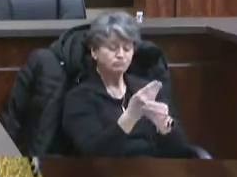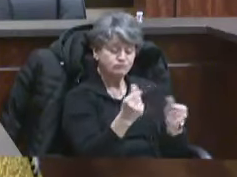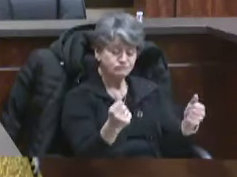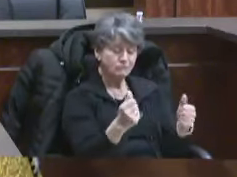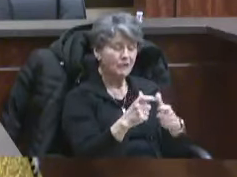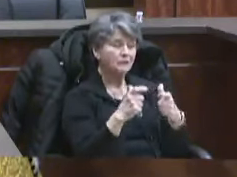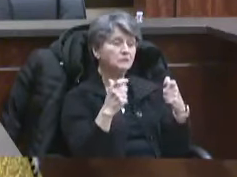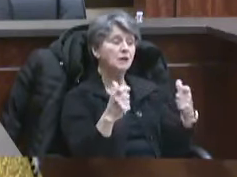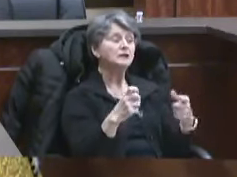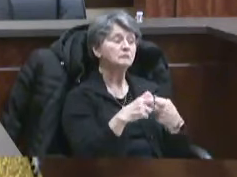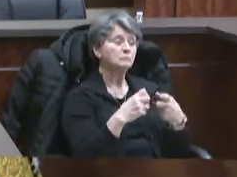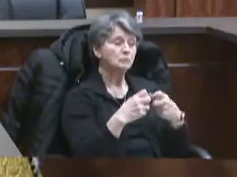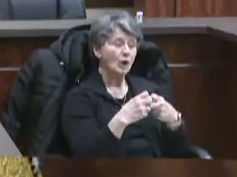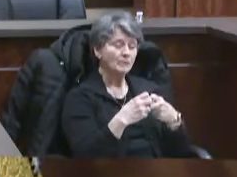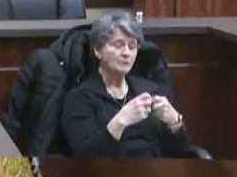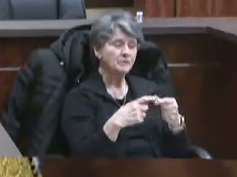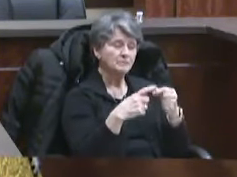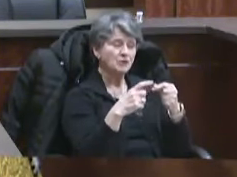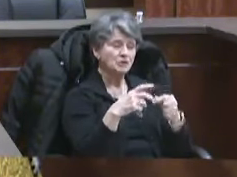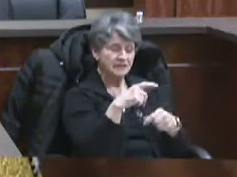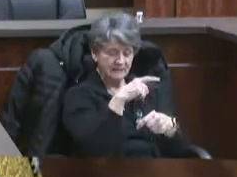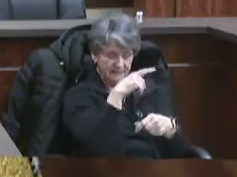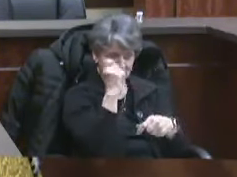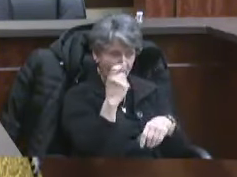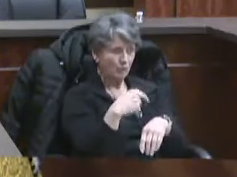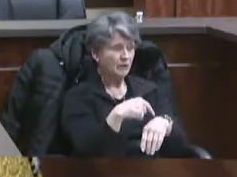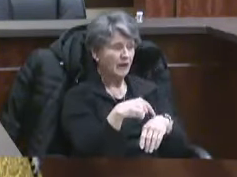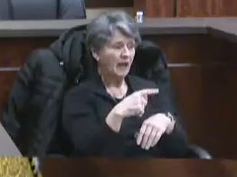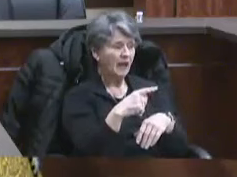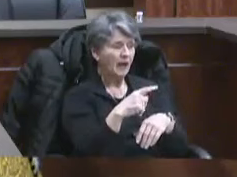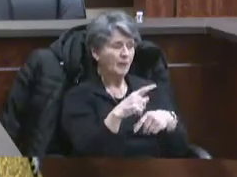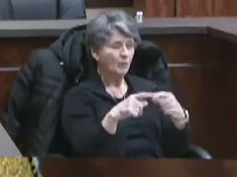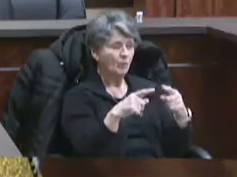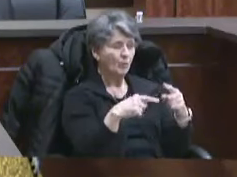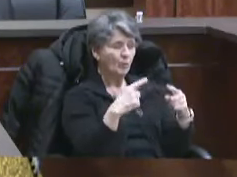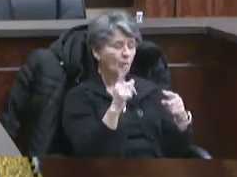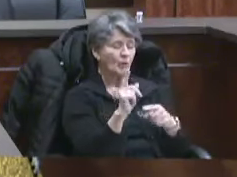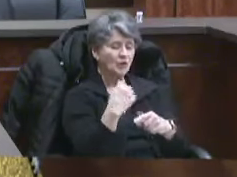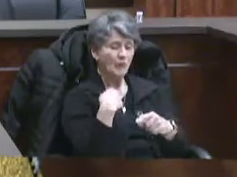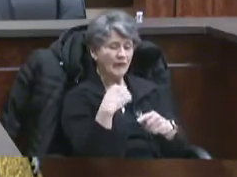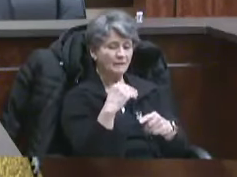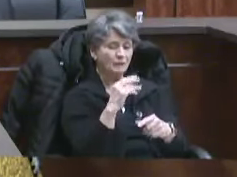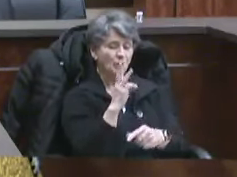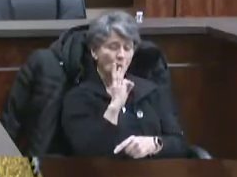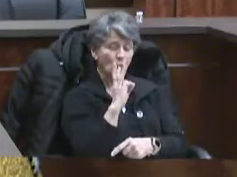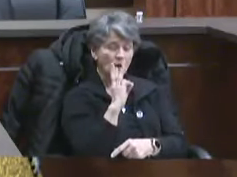especially in the summertime where you have these standing waters where you get a ton of mosquitoes